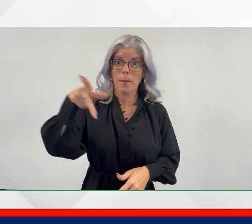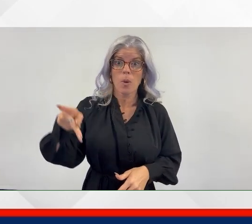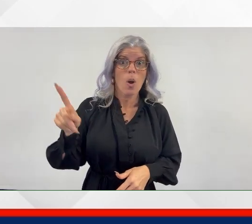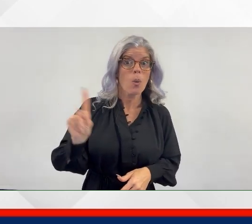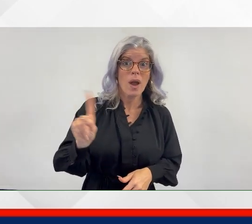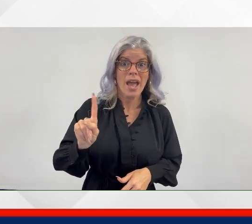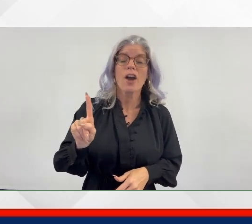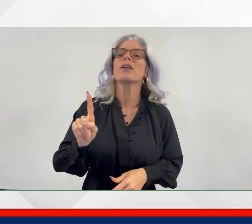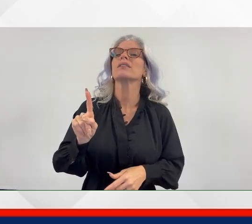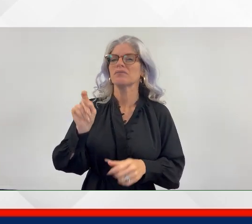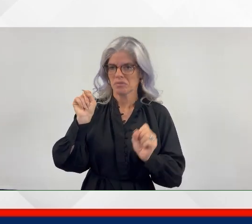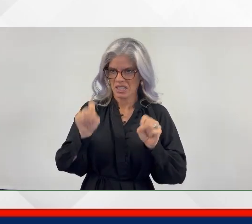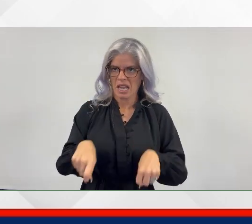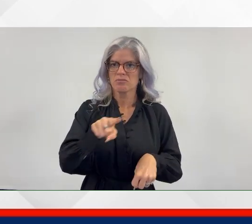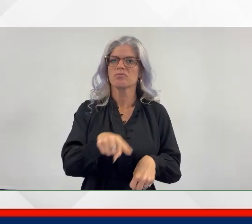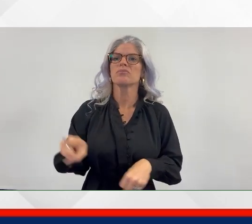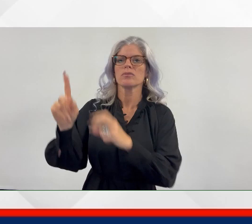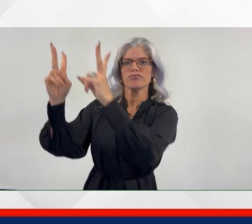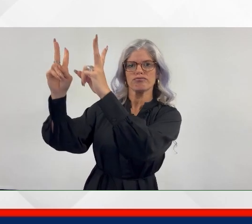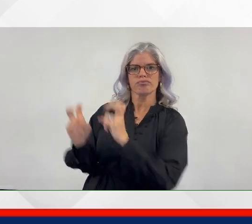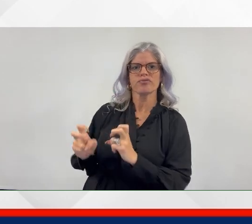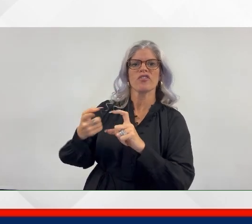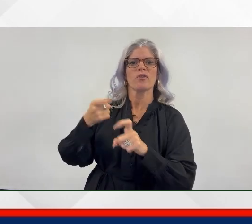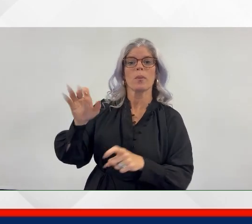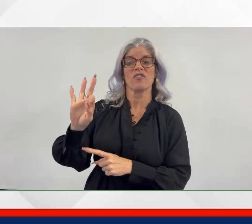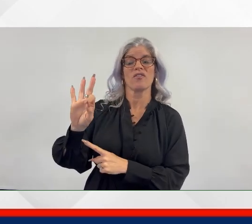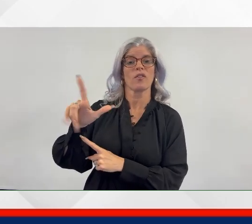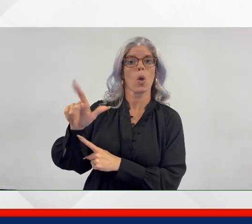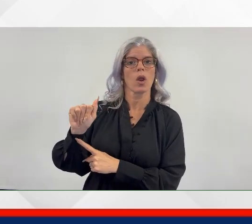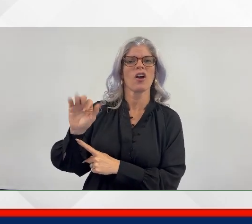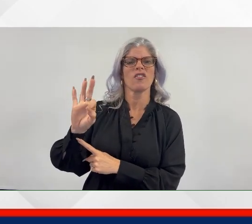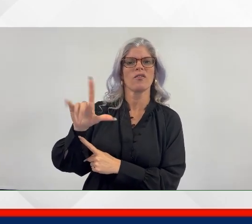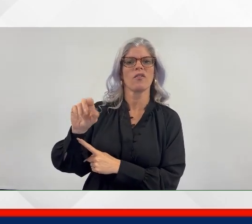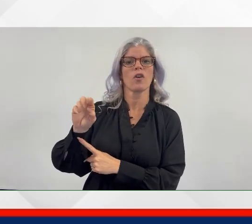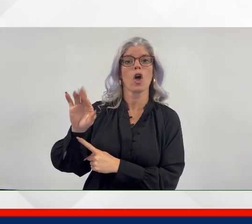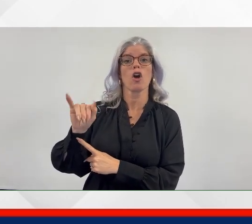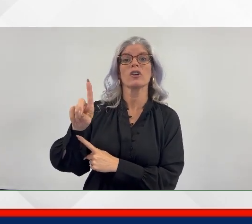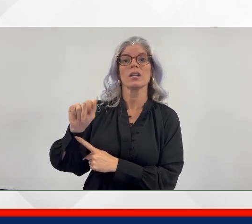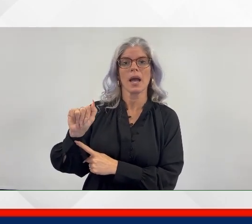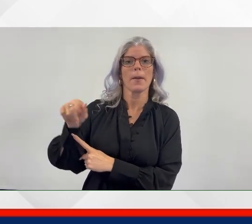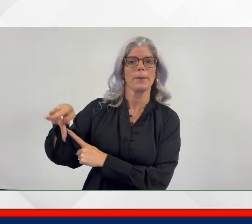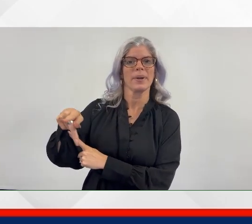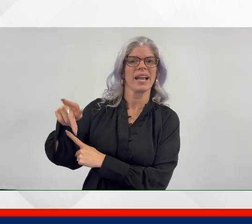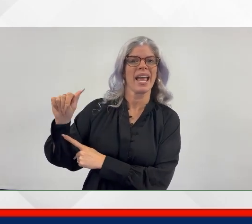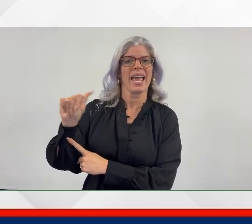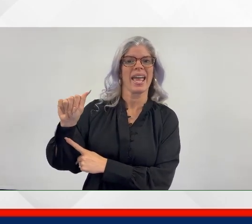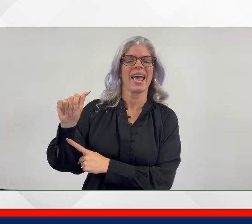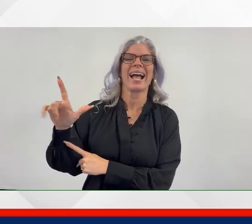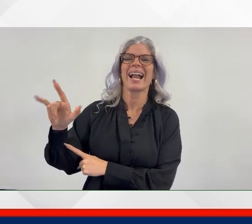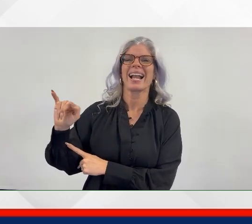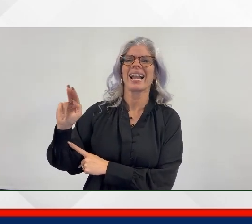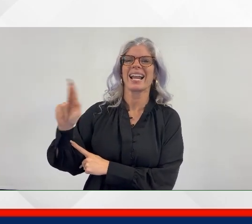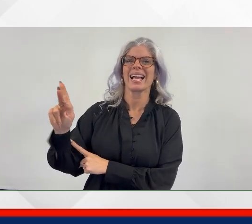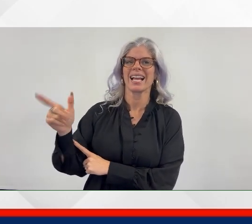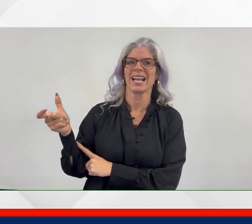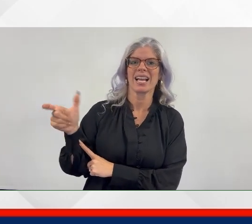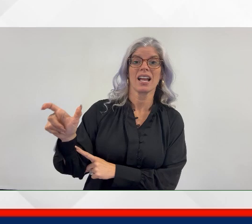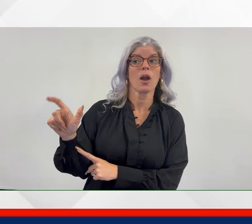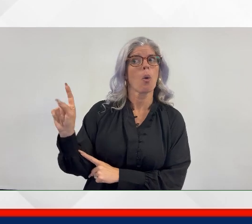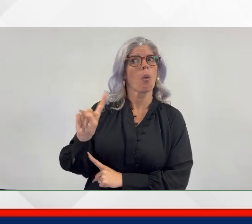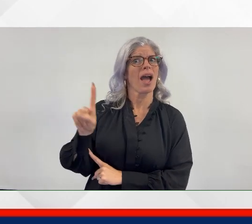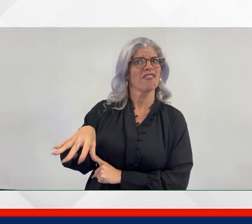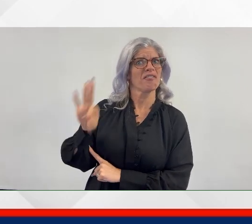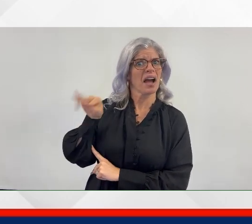list of acronyms for you to reference in the PDF Hurricane Ian DR 4673 State Applicant Briefing